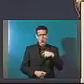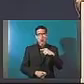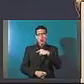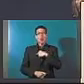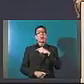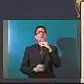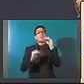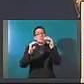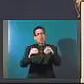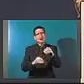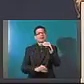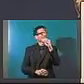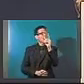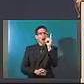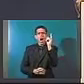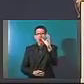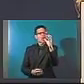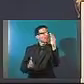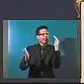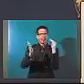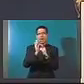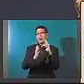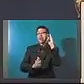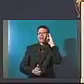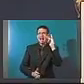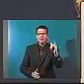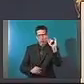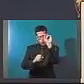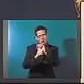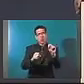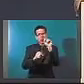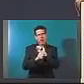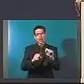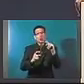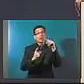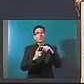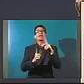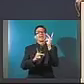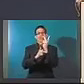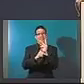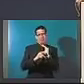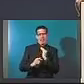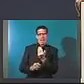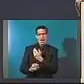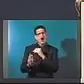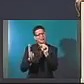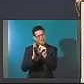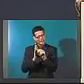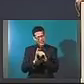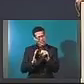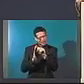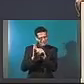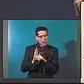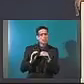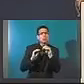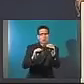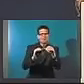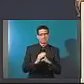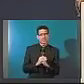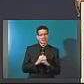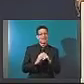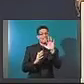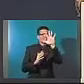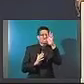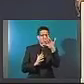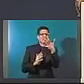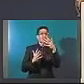putting hundreds of thousands of Californians to work to literally keep our state moving. Fifth,